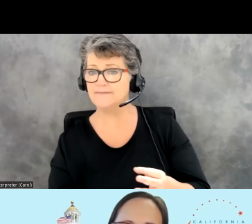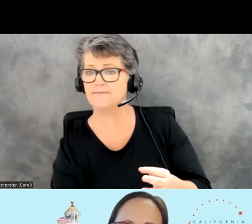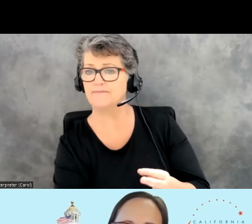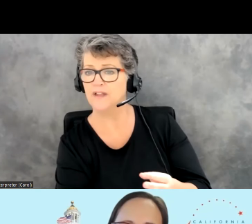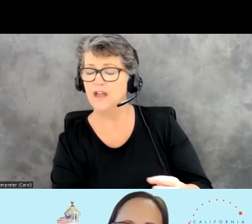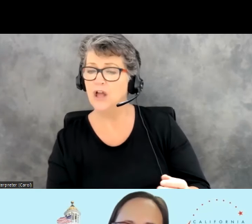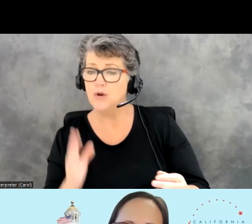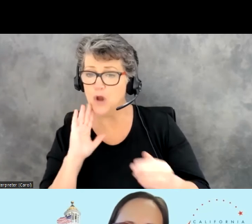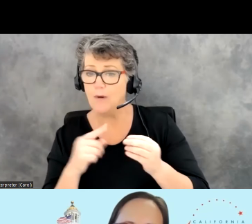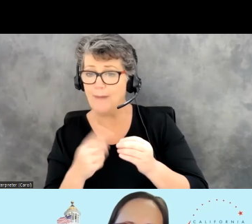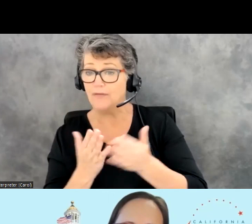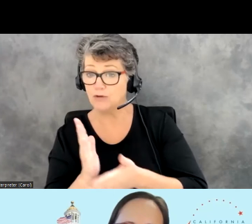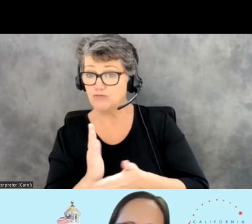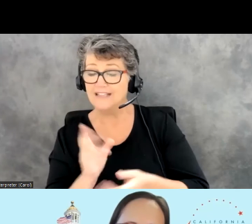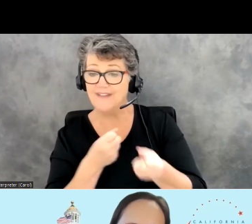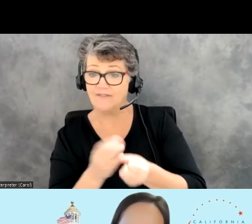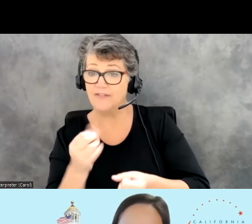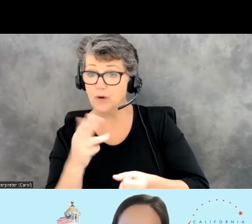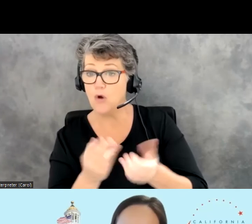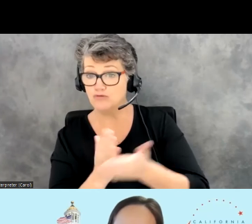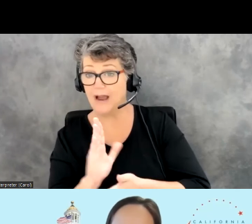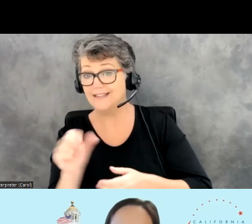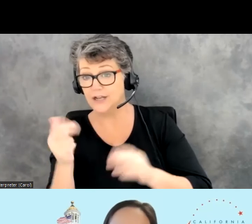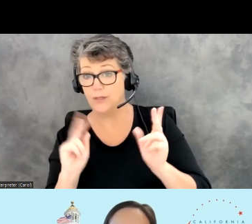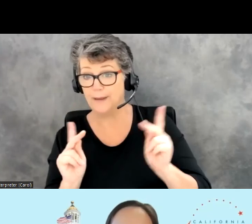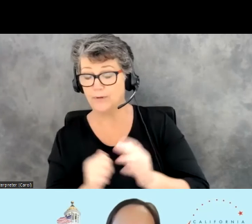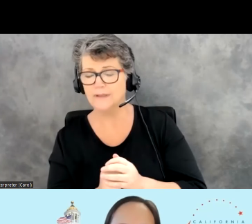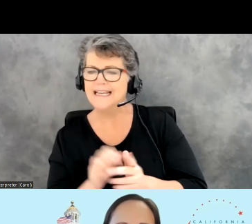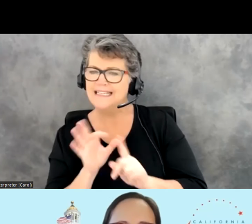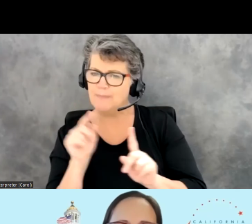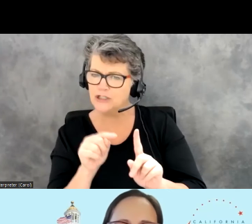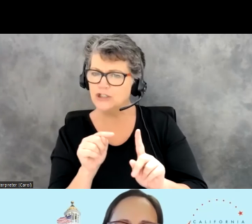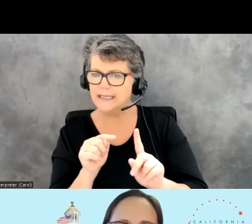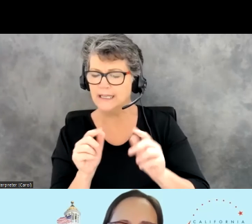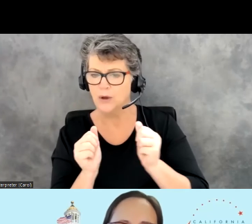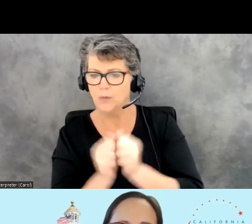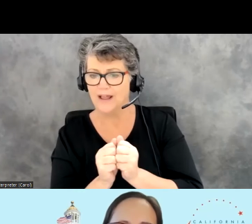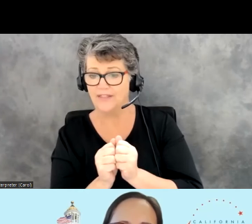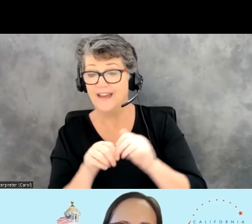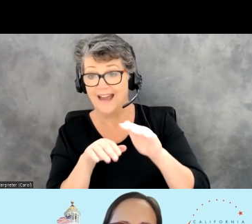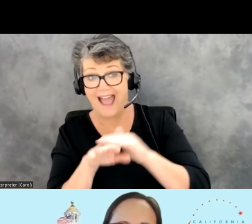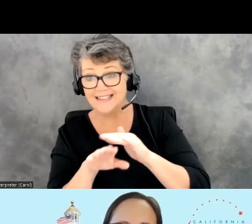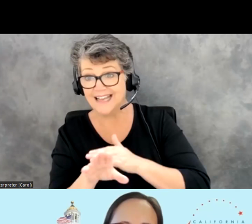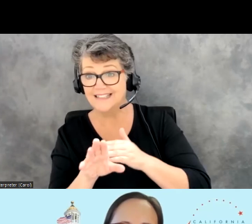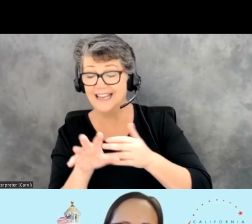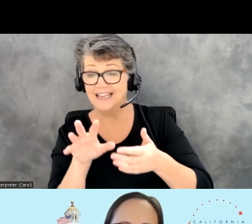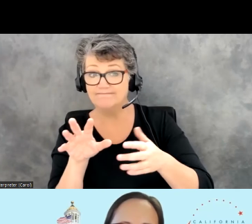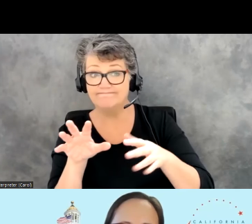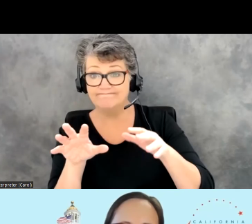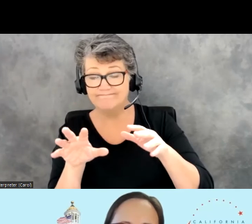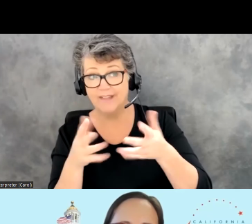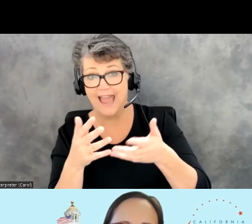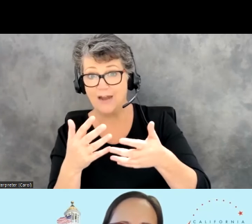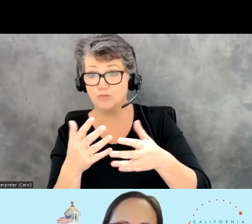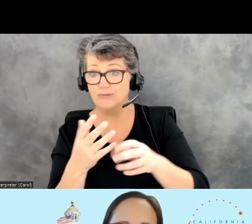and can advocate for their own rights and the rights of others, especially when it comes to accessing supports and services for